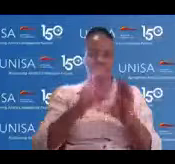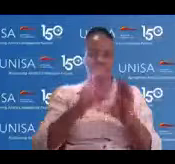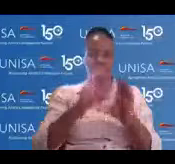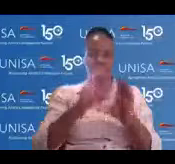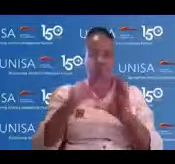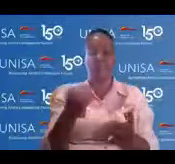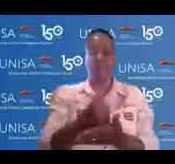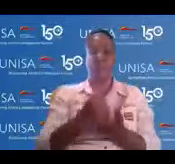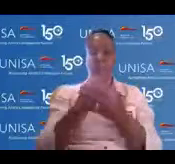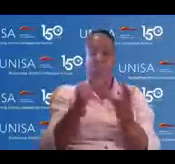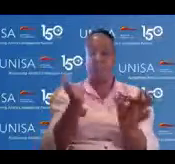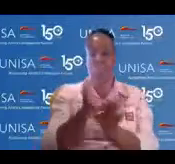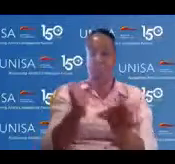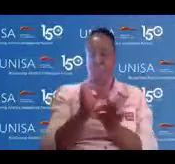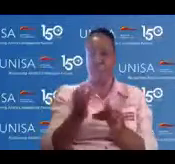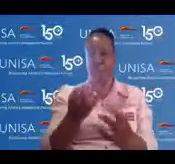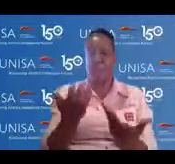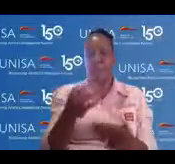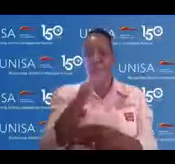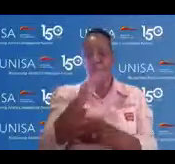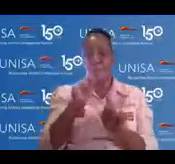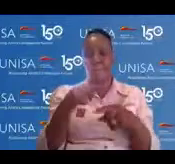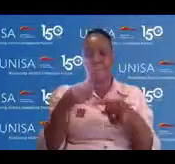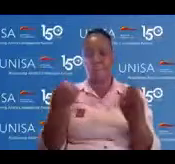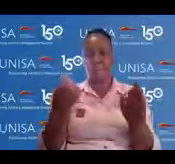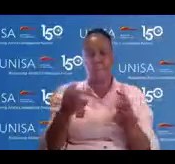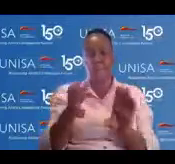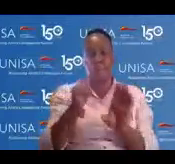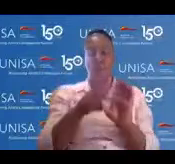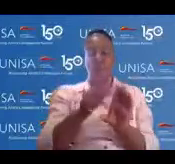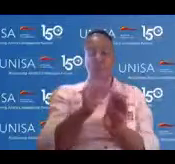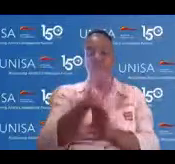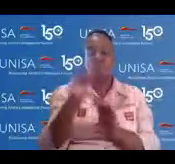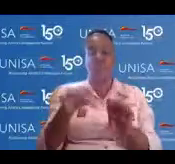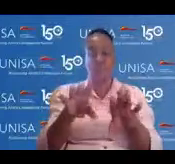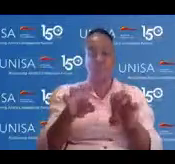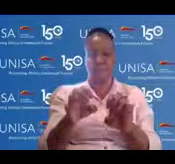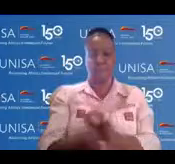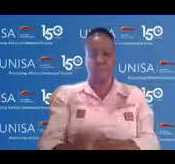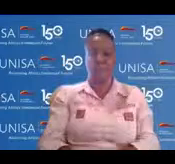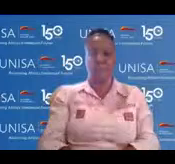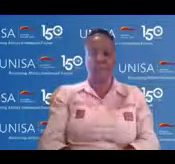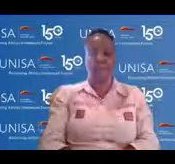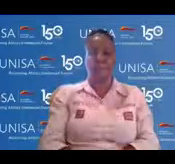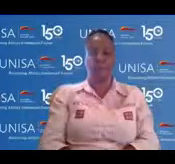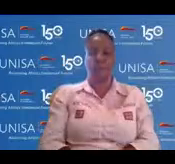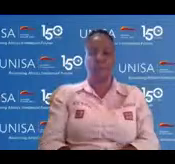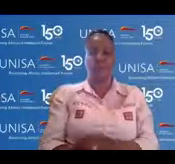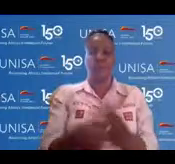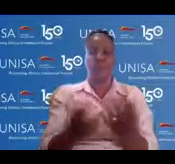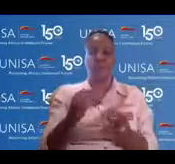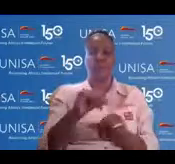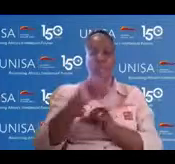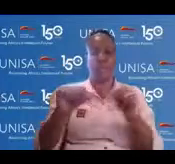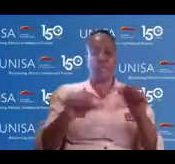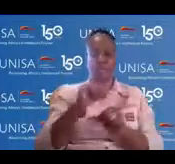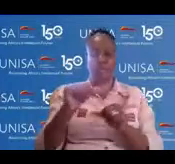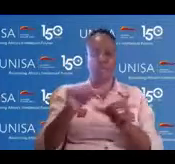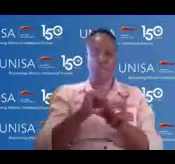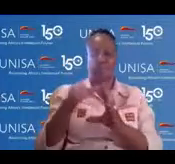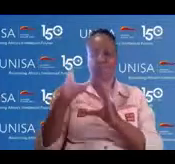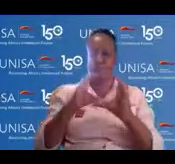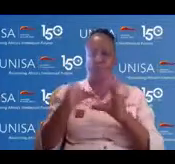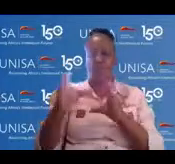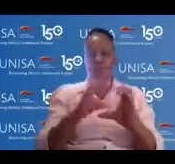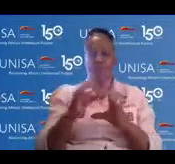unfortunately, you will not be able to participate in your examination. We also have a social chat via the corporate page, which